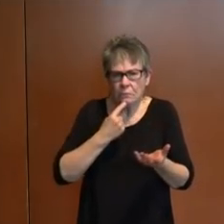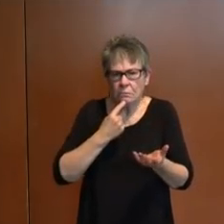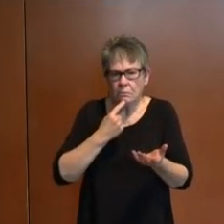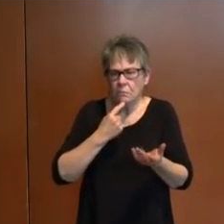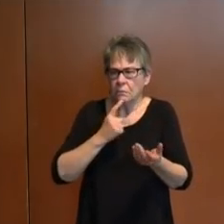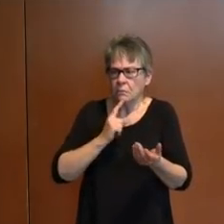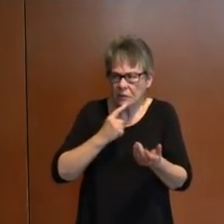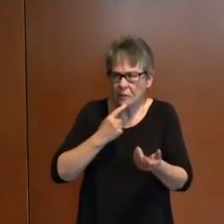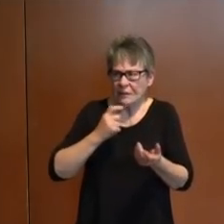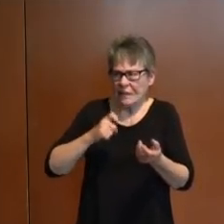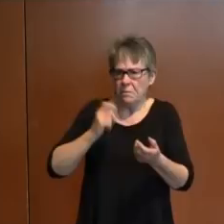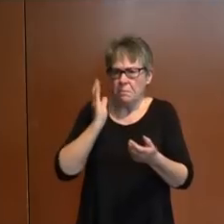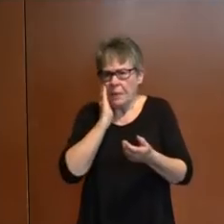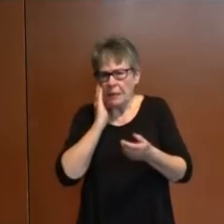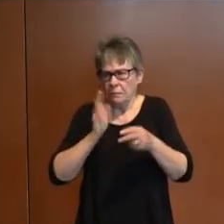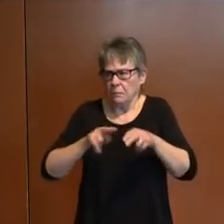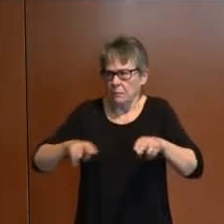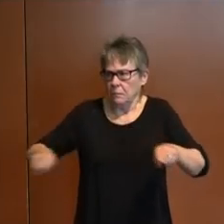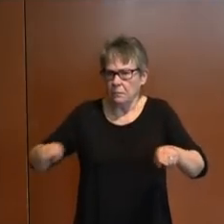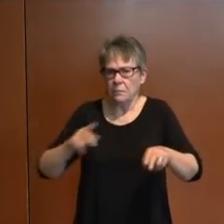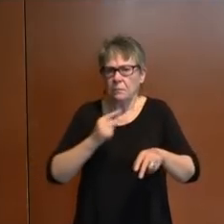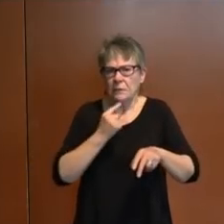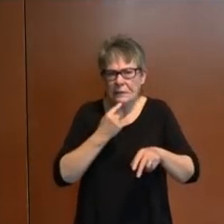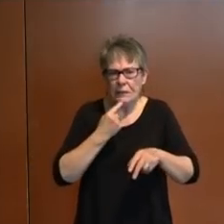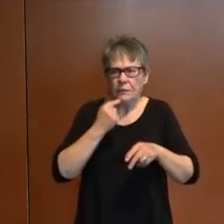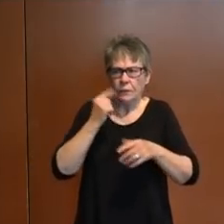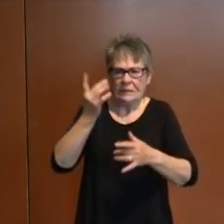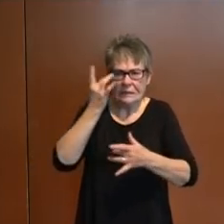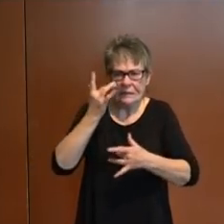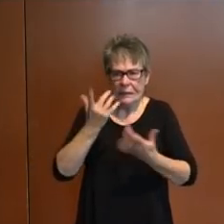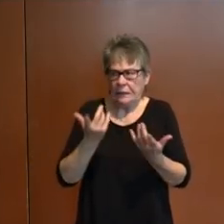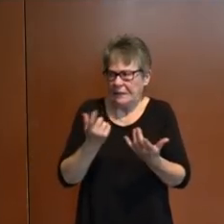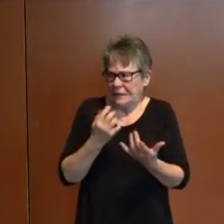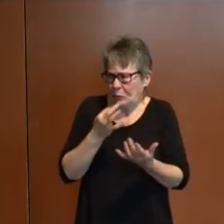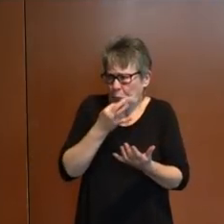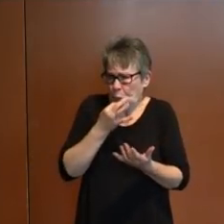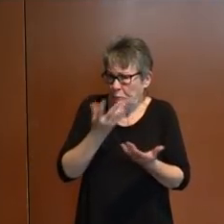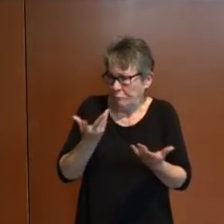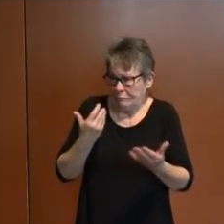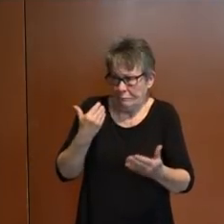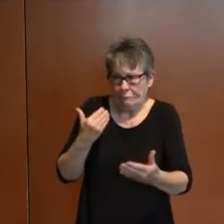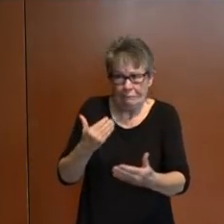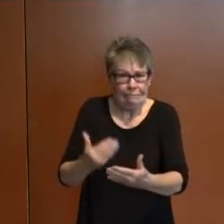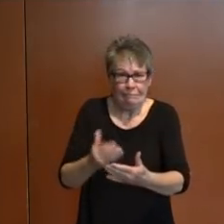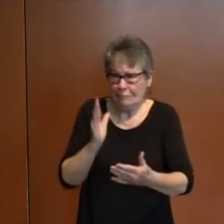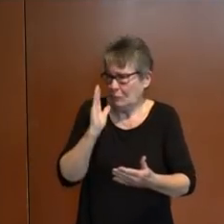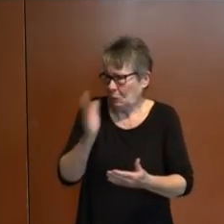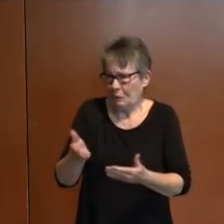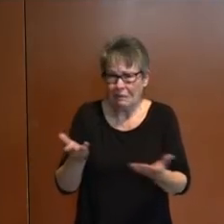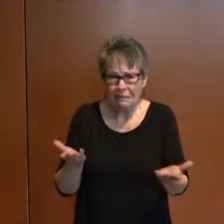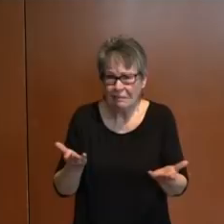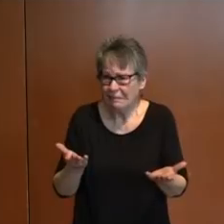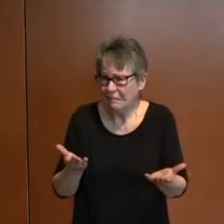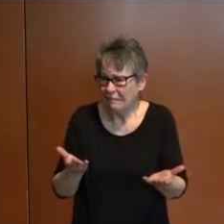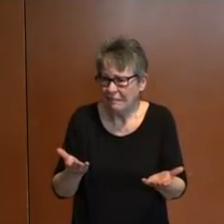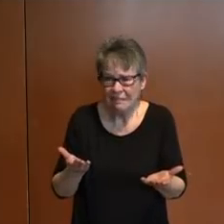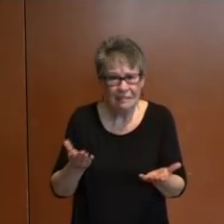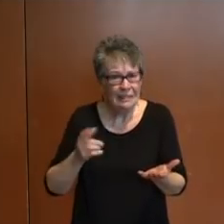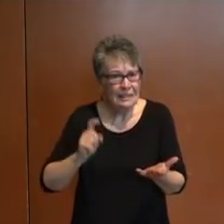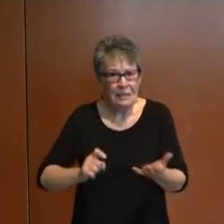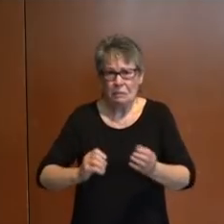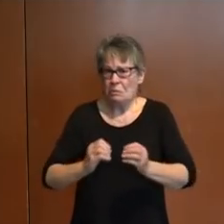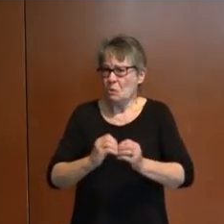of all cases requiring hospitalization. Since the significantly symptomatic cases, the